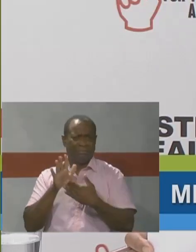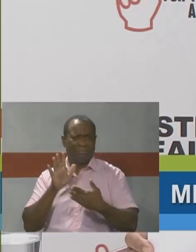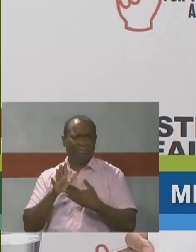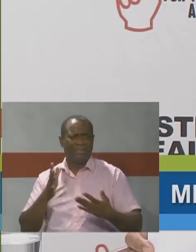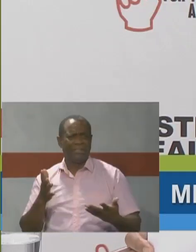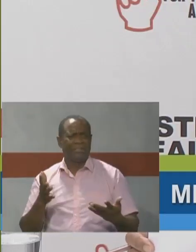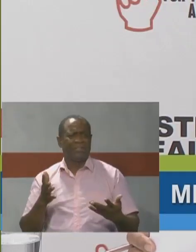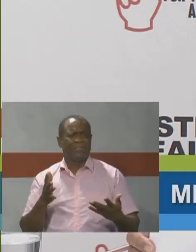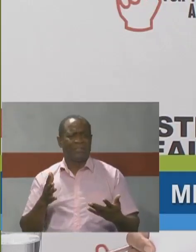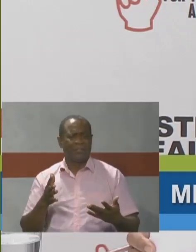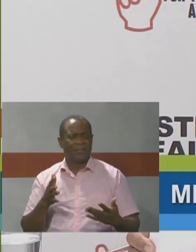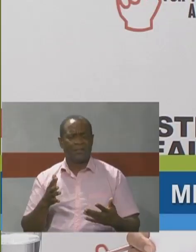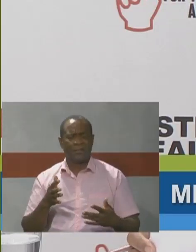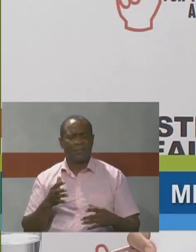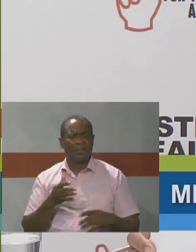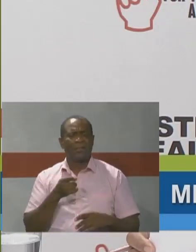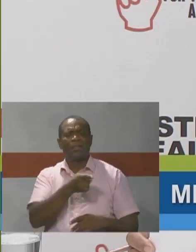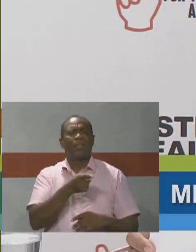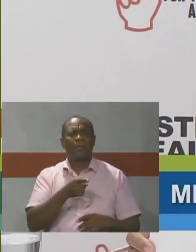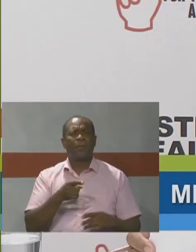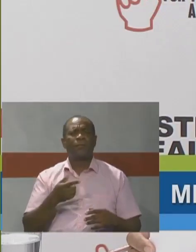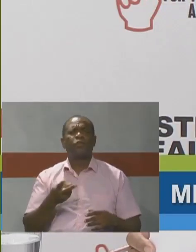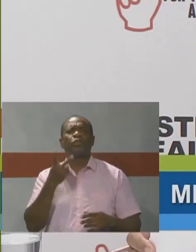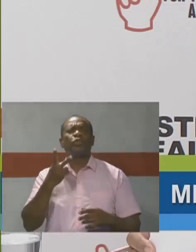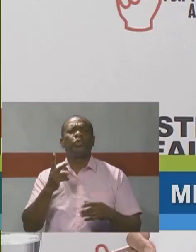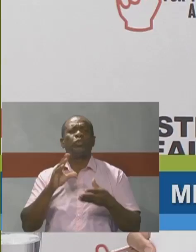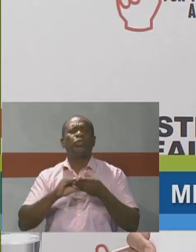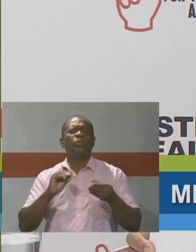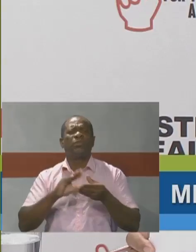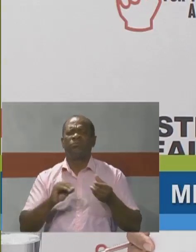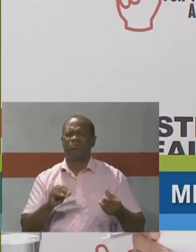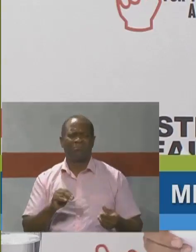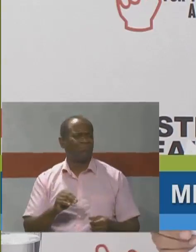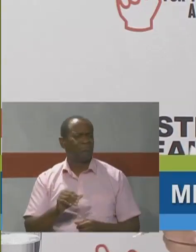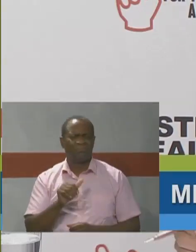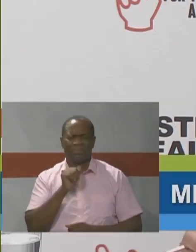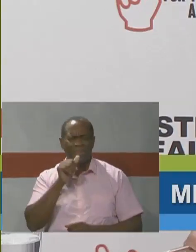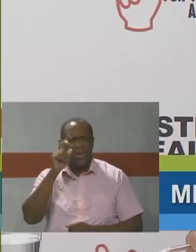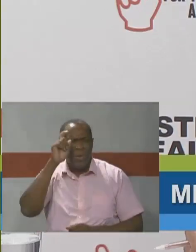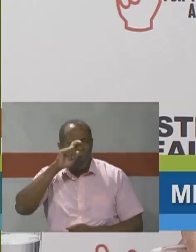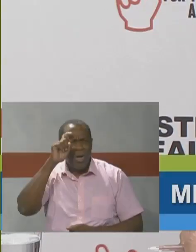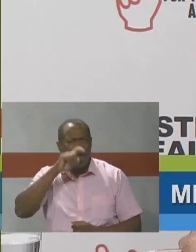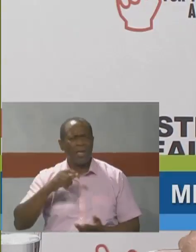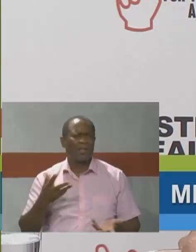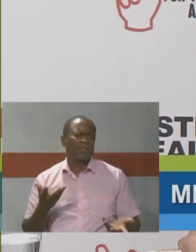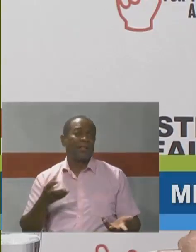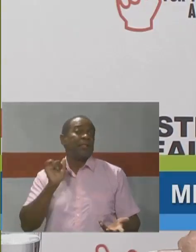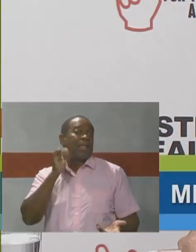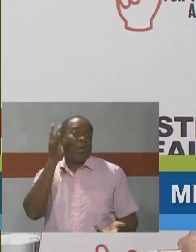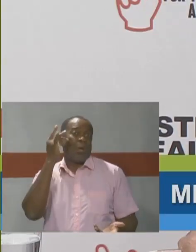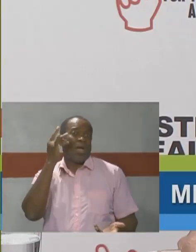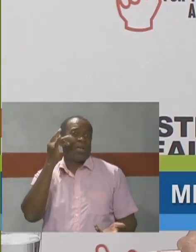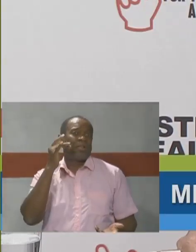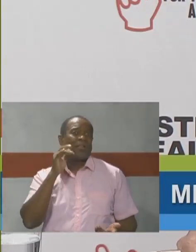unfortunate statements before the report came in. And that is why you can never take anything that the